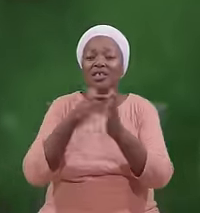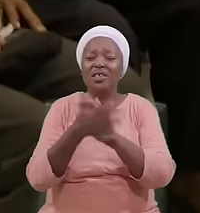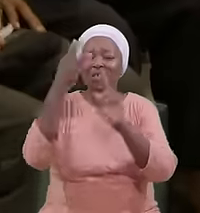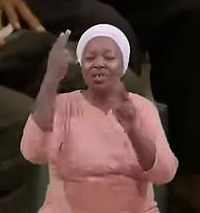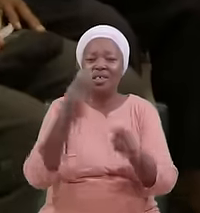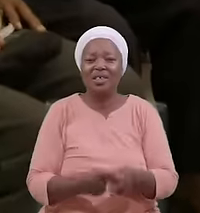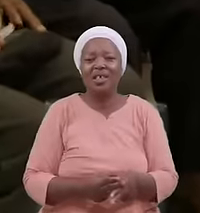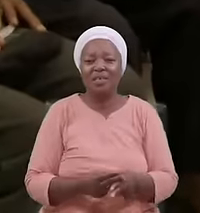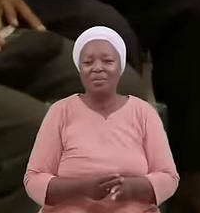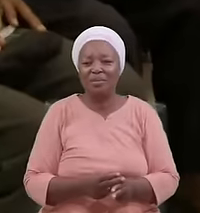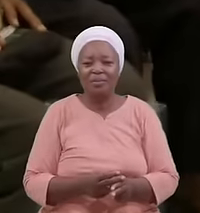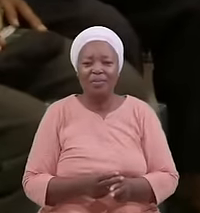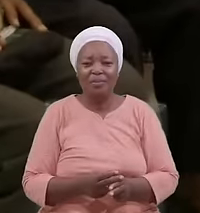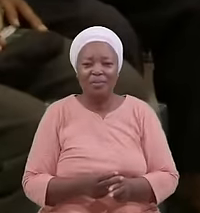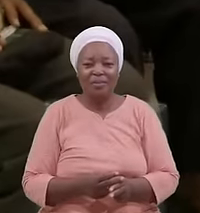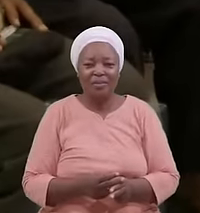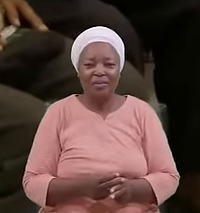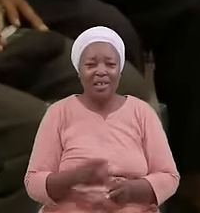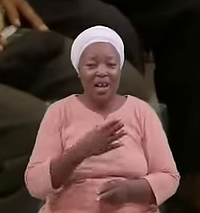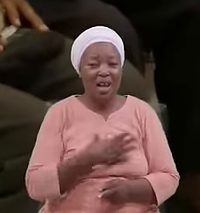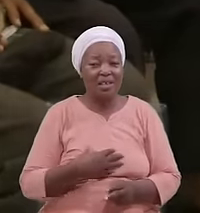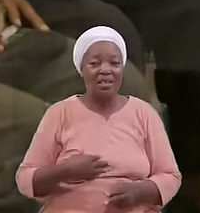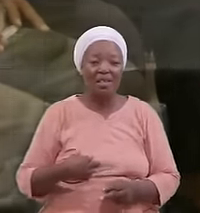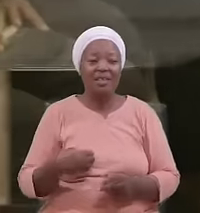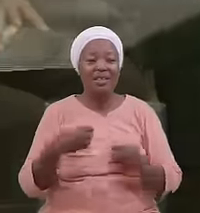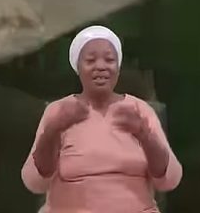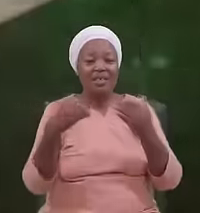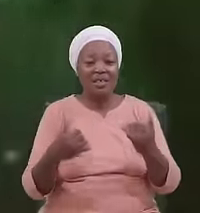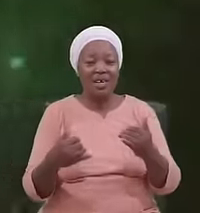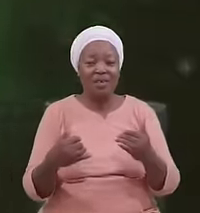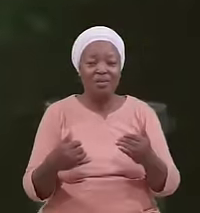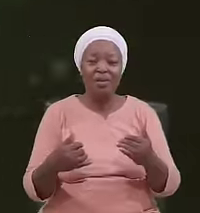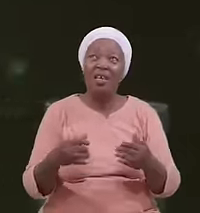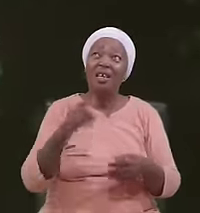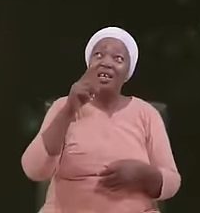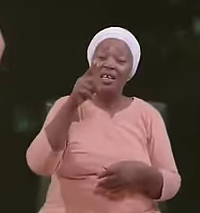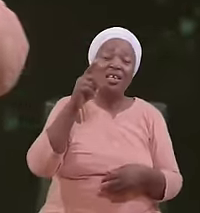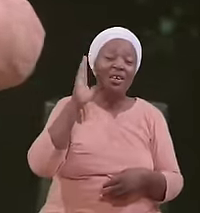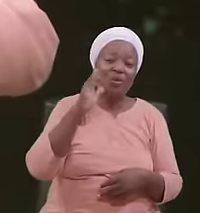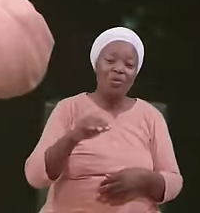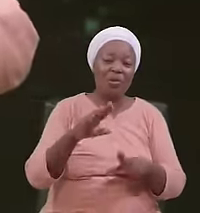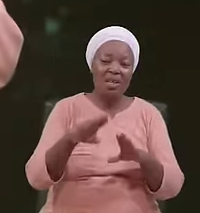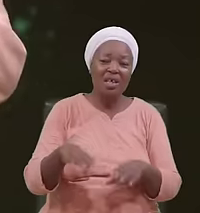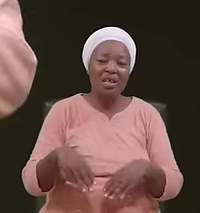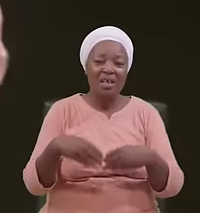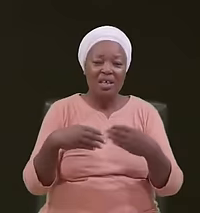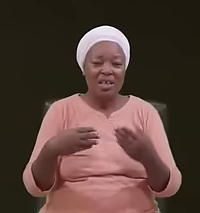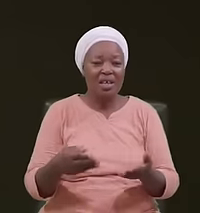Jesus' name. And I will deliver this city